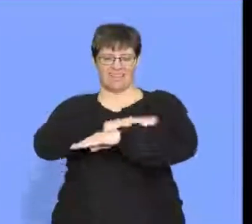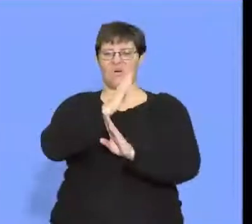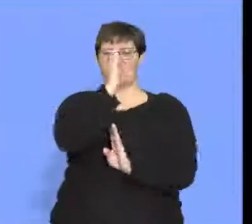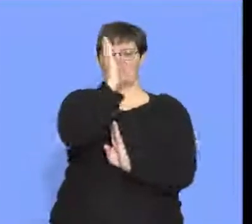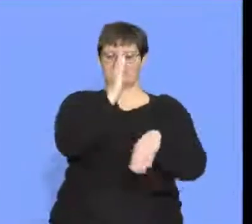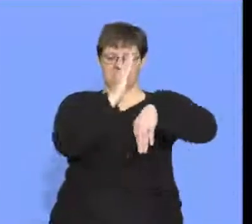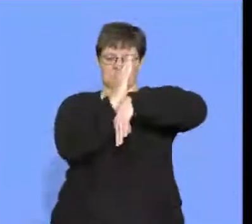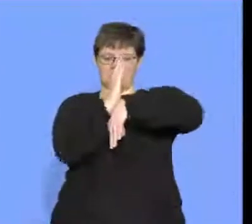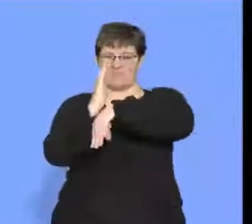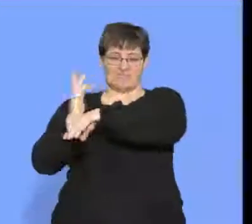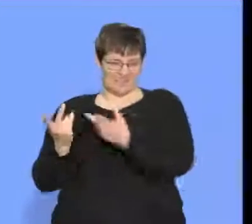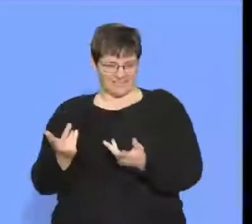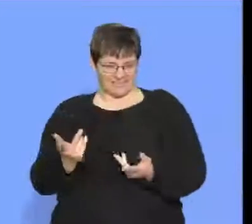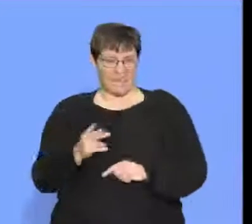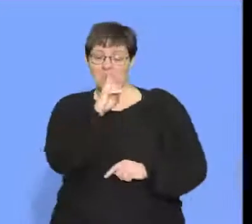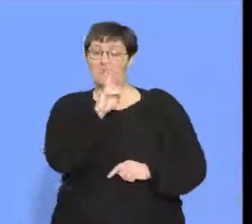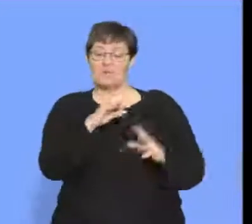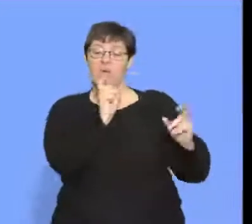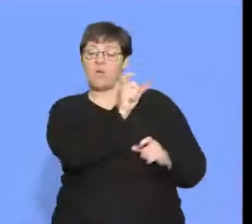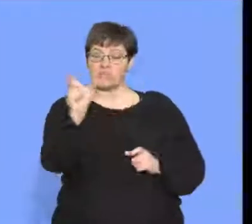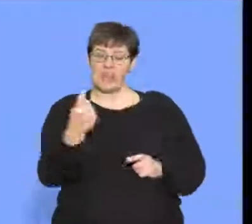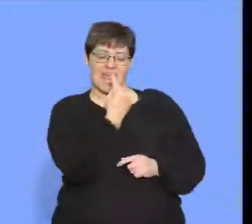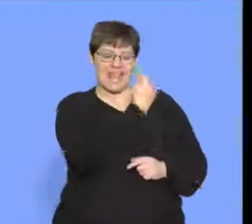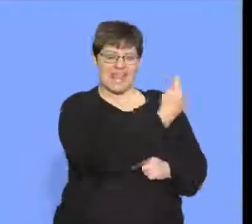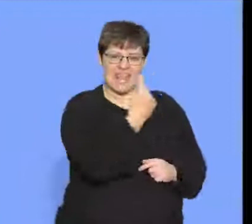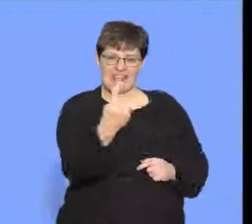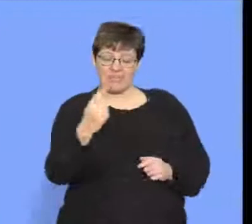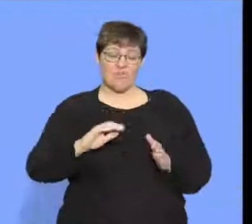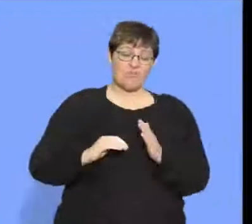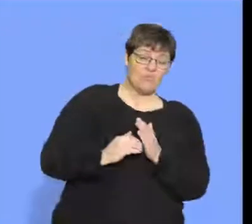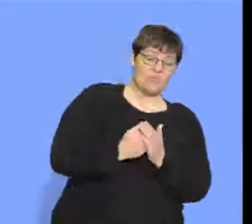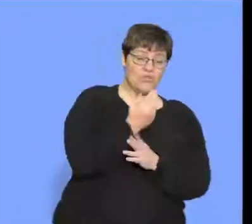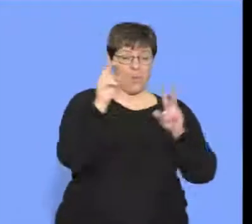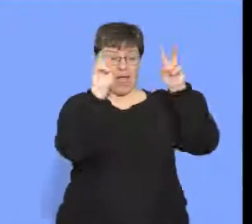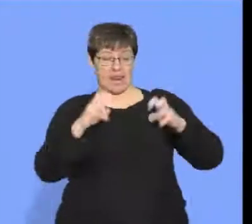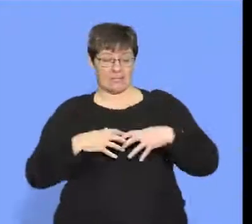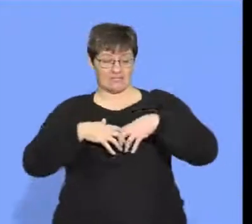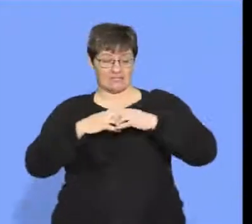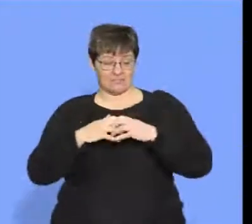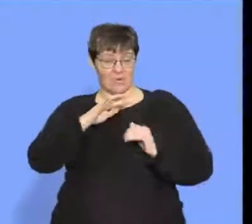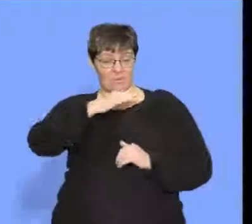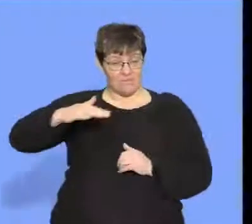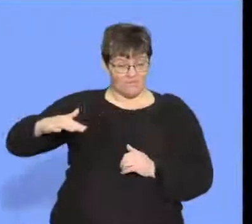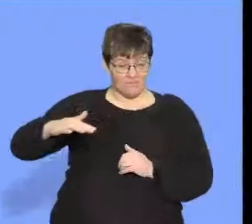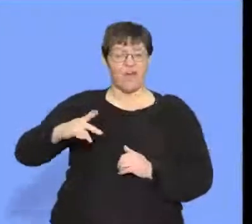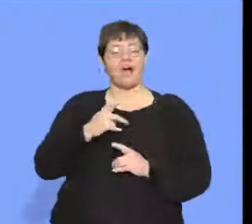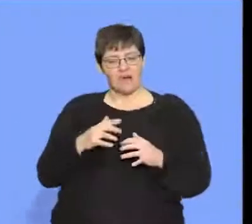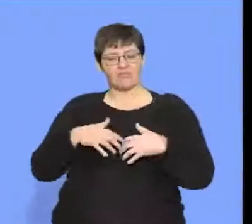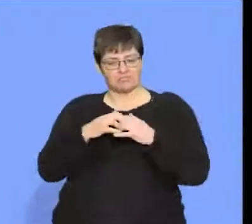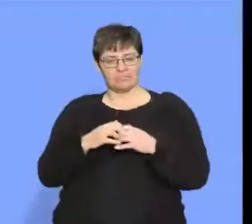So to put this into words, we say that each new electric wave generates